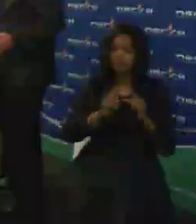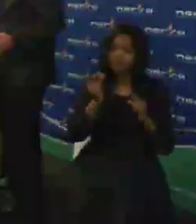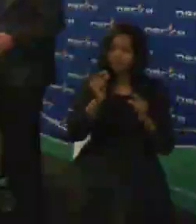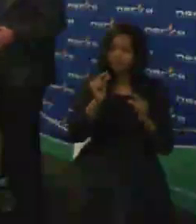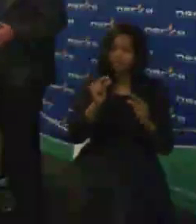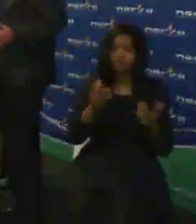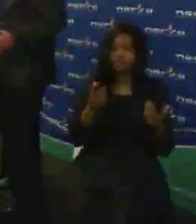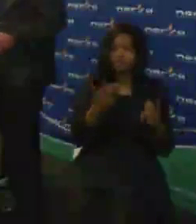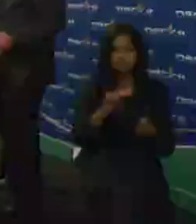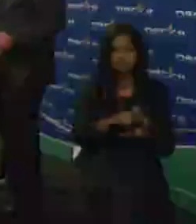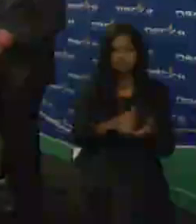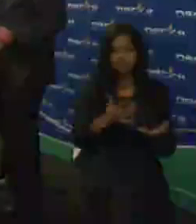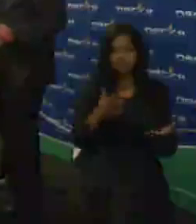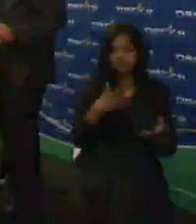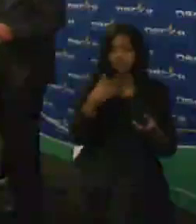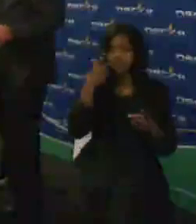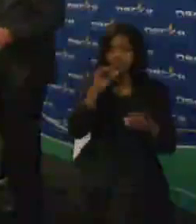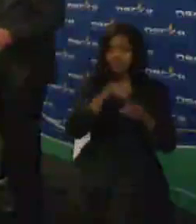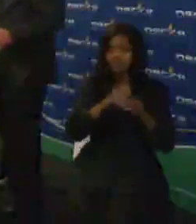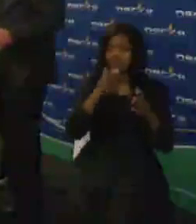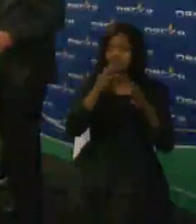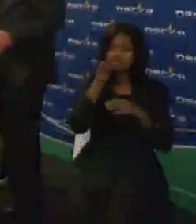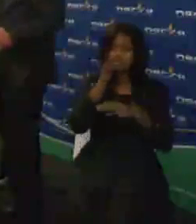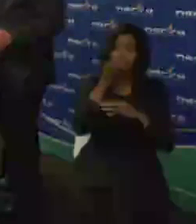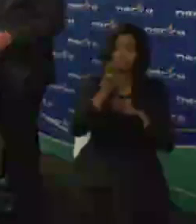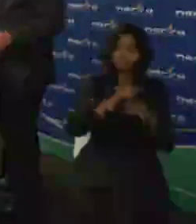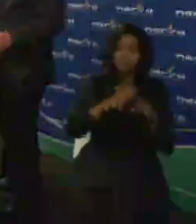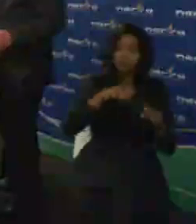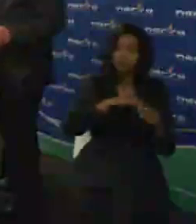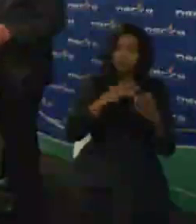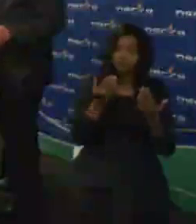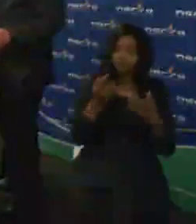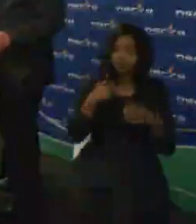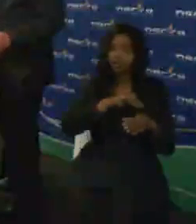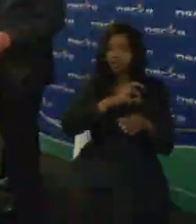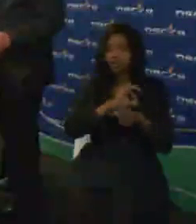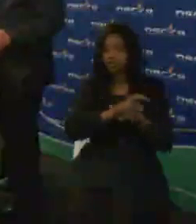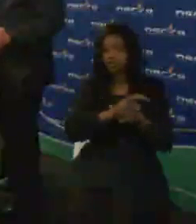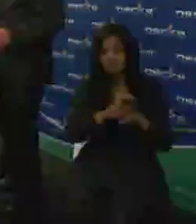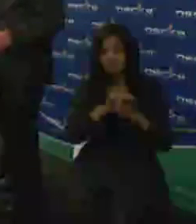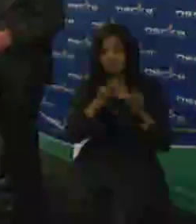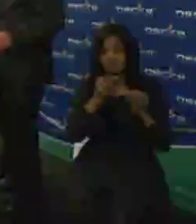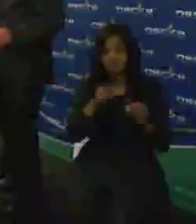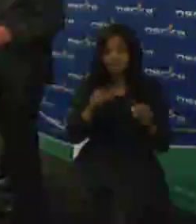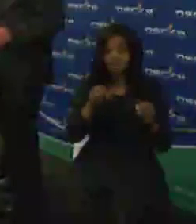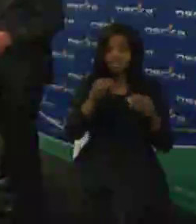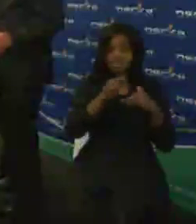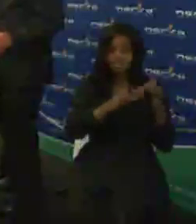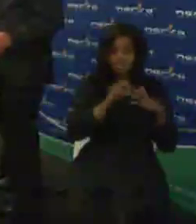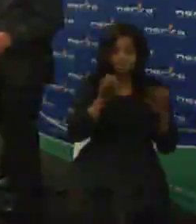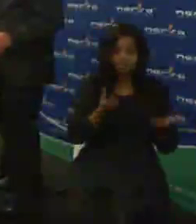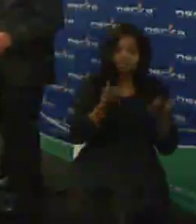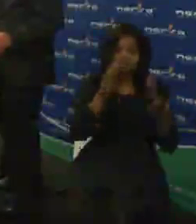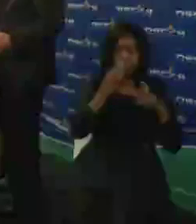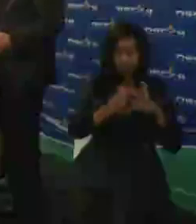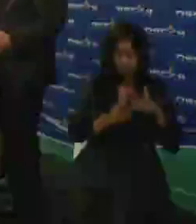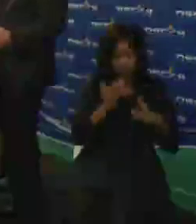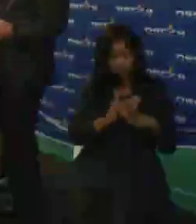that. We can look at it in the future, but we expect our plans to get these plants up and running to where they